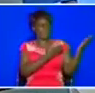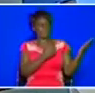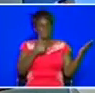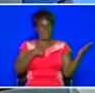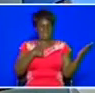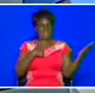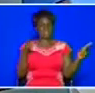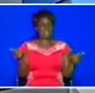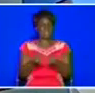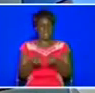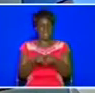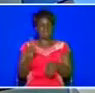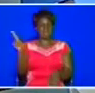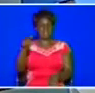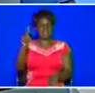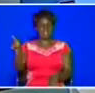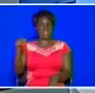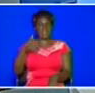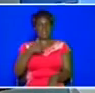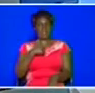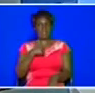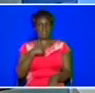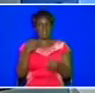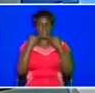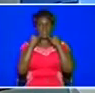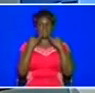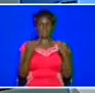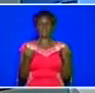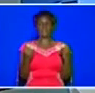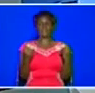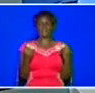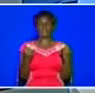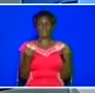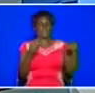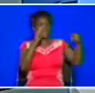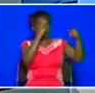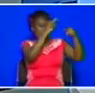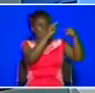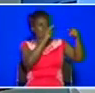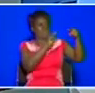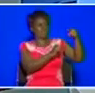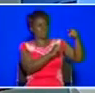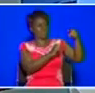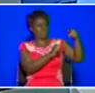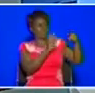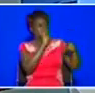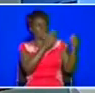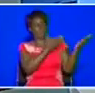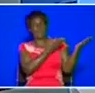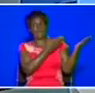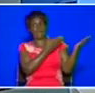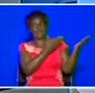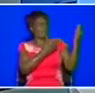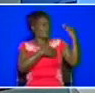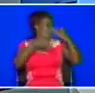guilty as well. For the information is that the ratio, the literature we have looked at is that it's traced back